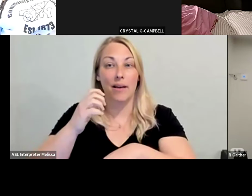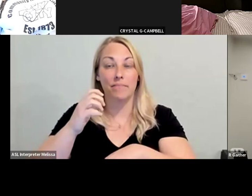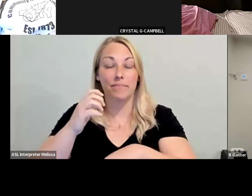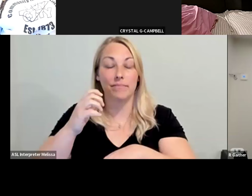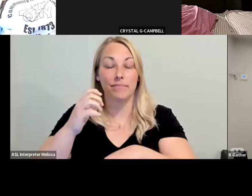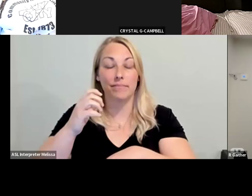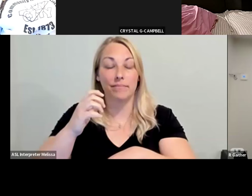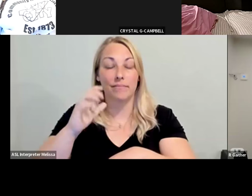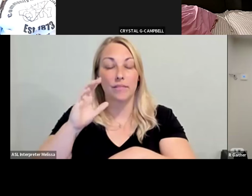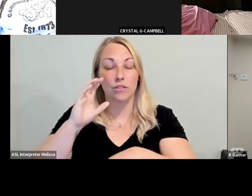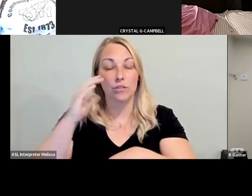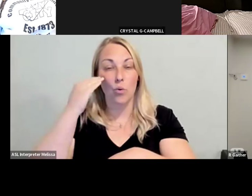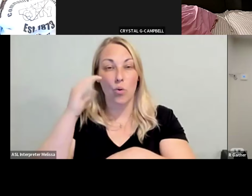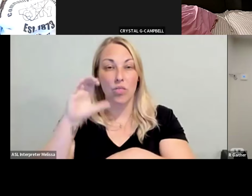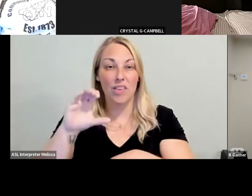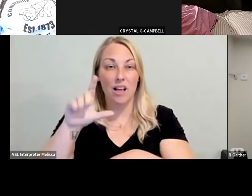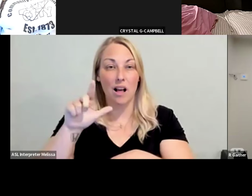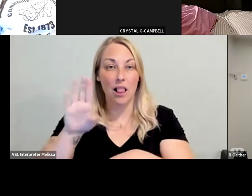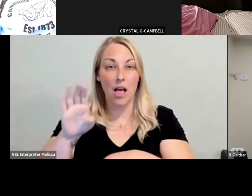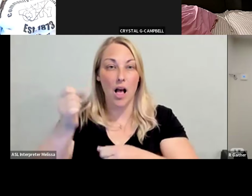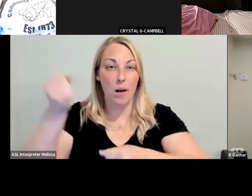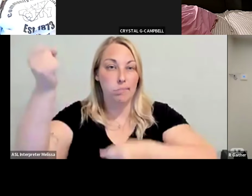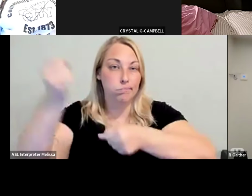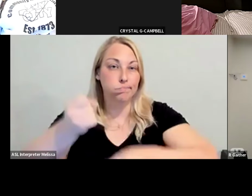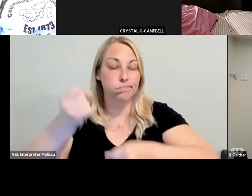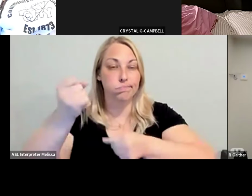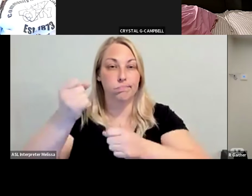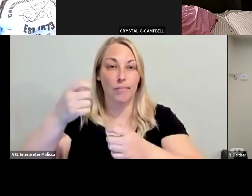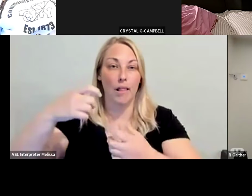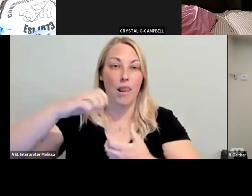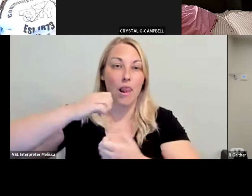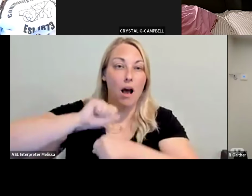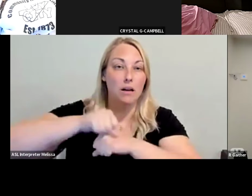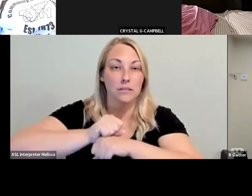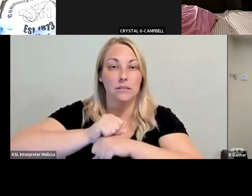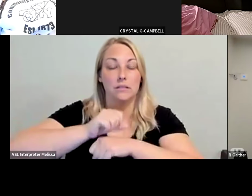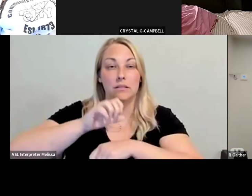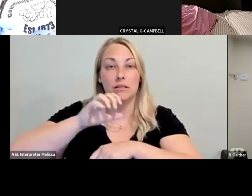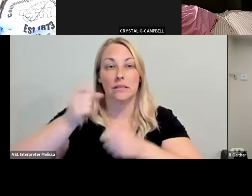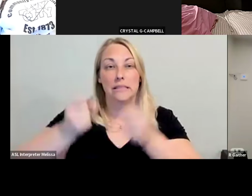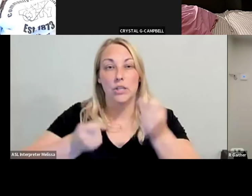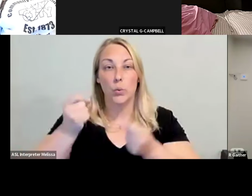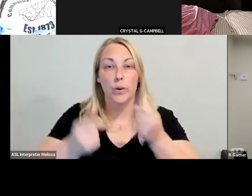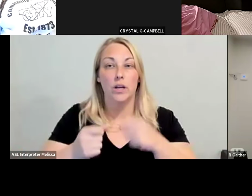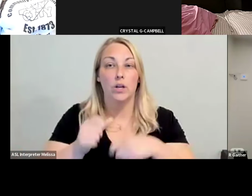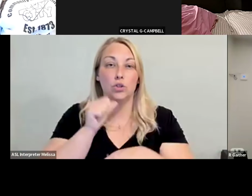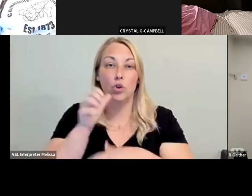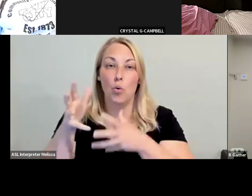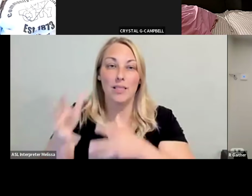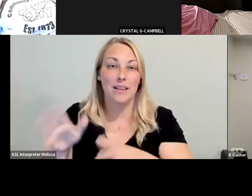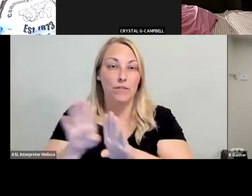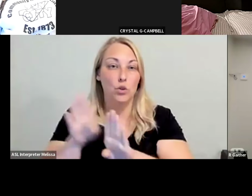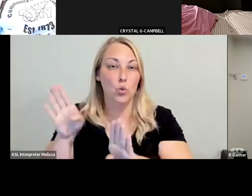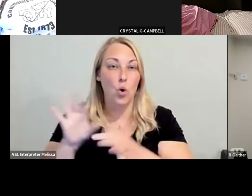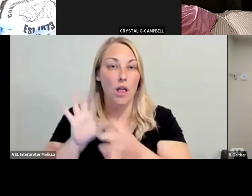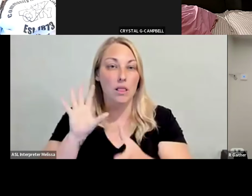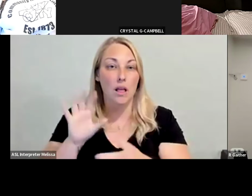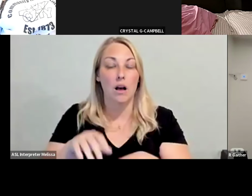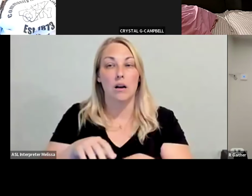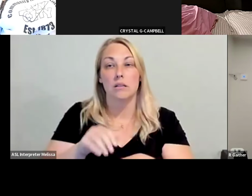But if we can get some extra items, just not leaving our doors unlocked, not leaving any items for people